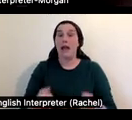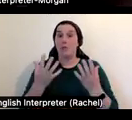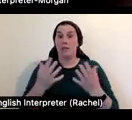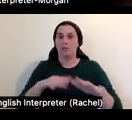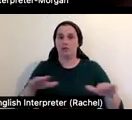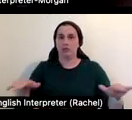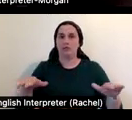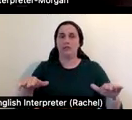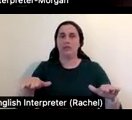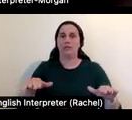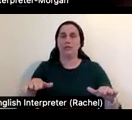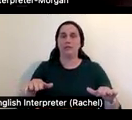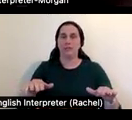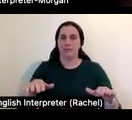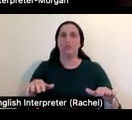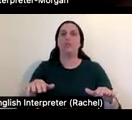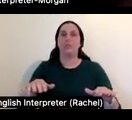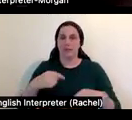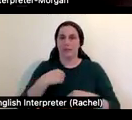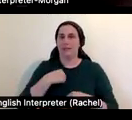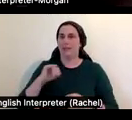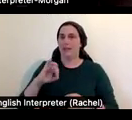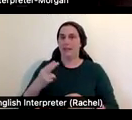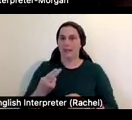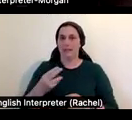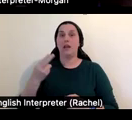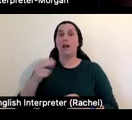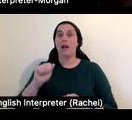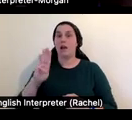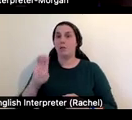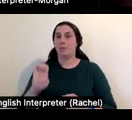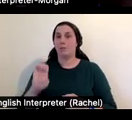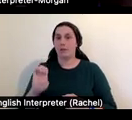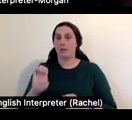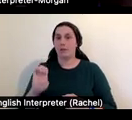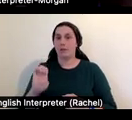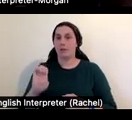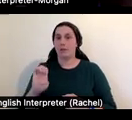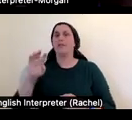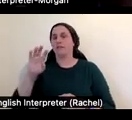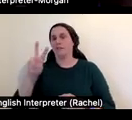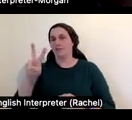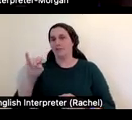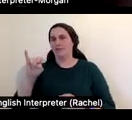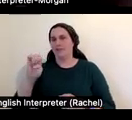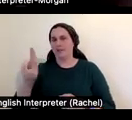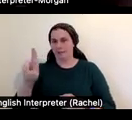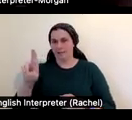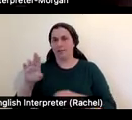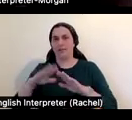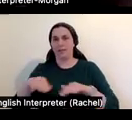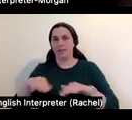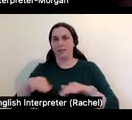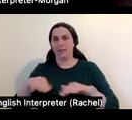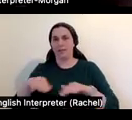4. Ja. 4 Kinder. Mhm. Ich Wohne. wohne in Tijuana. Aha. Is that